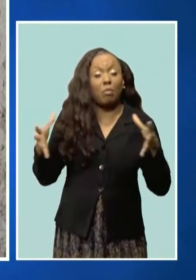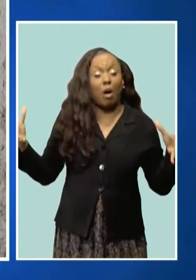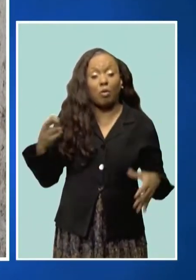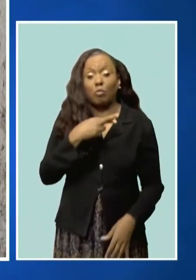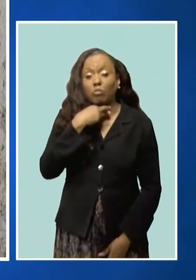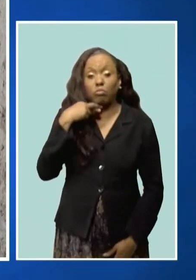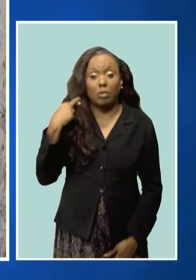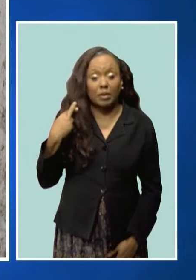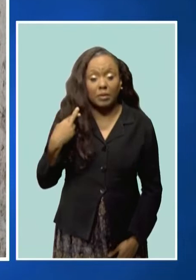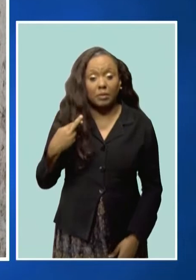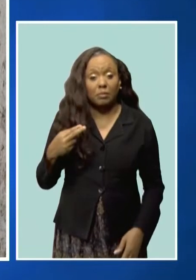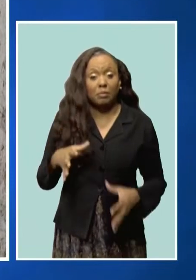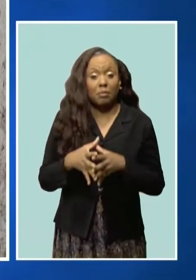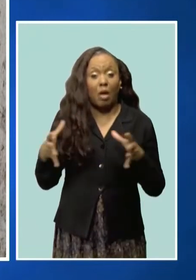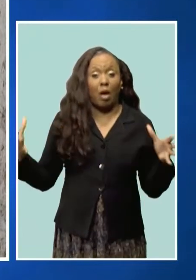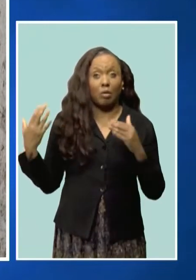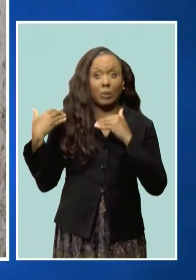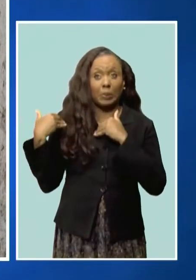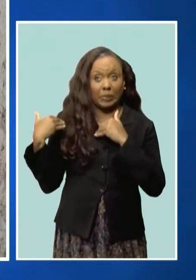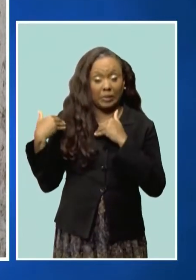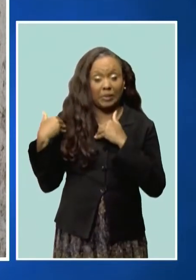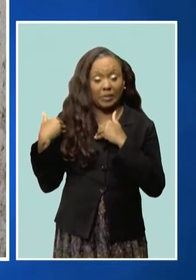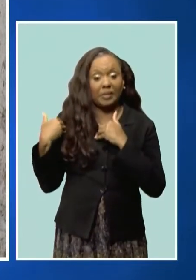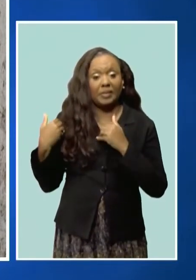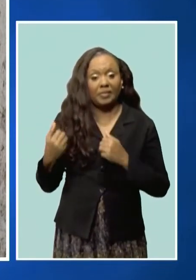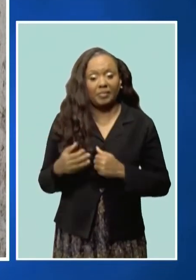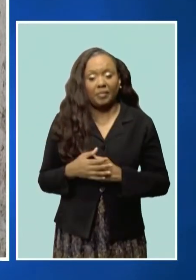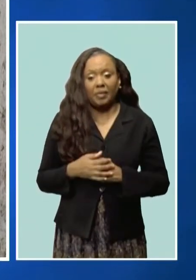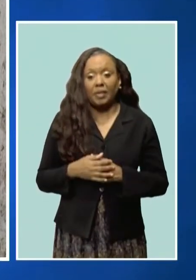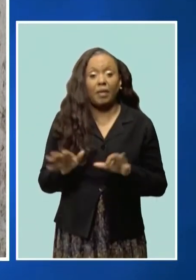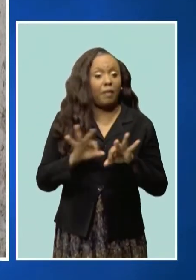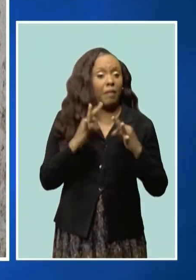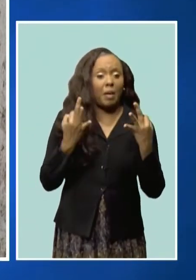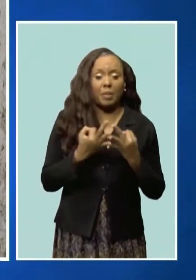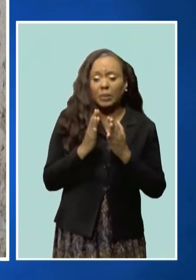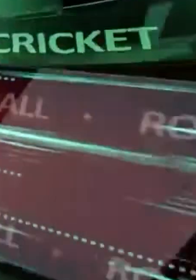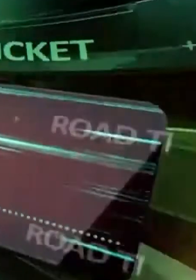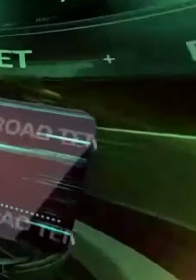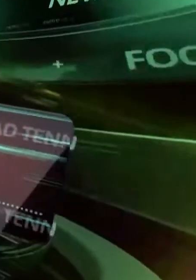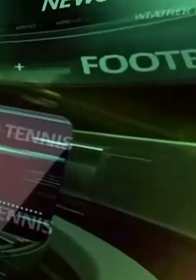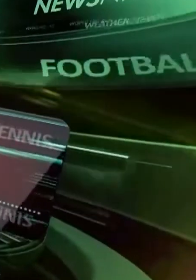of their duties because it is expected that they would put their life on the line.